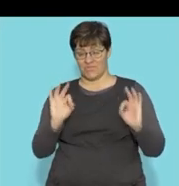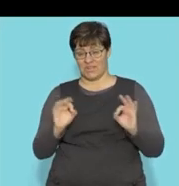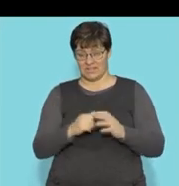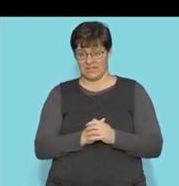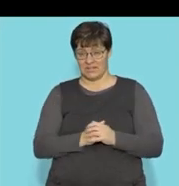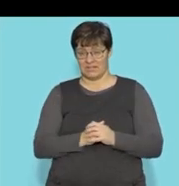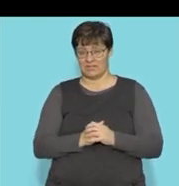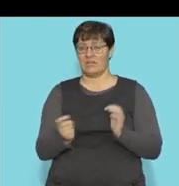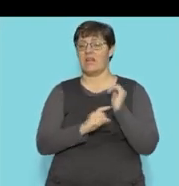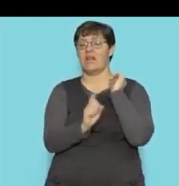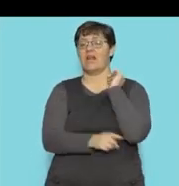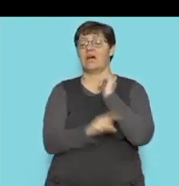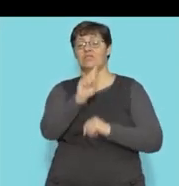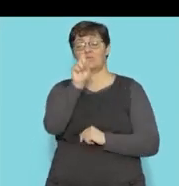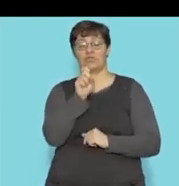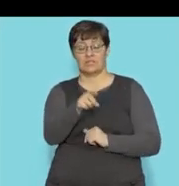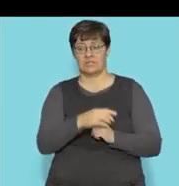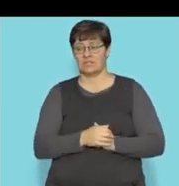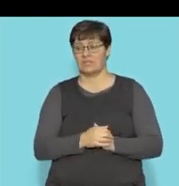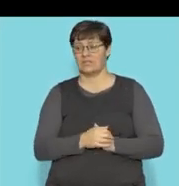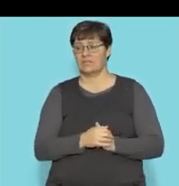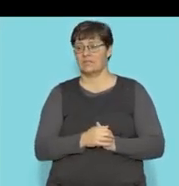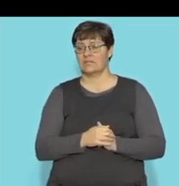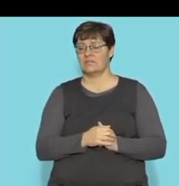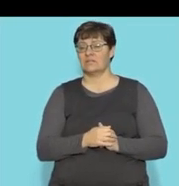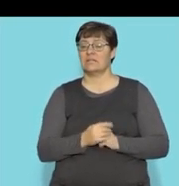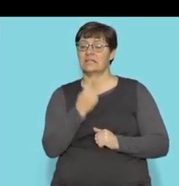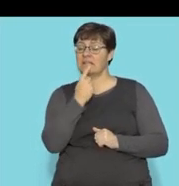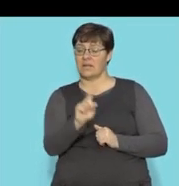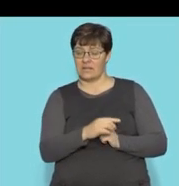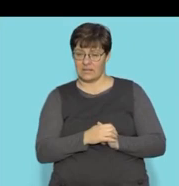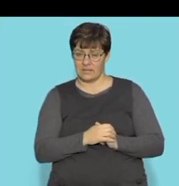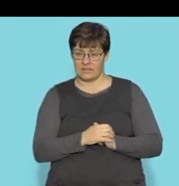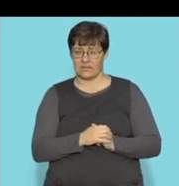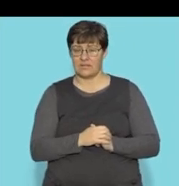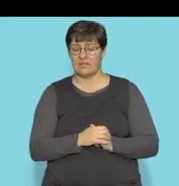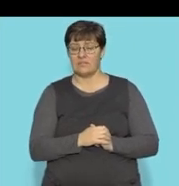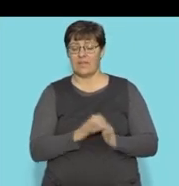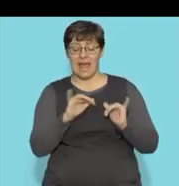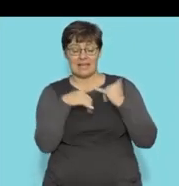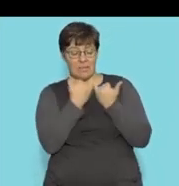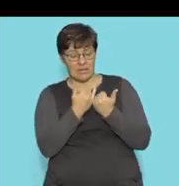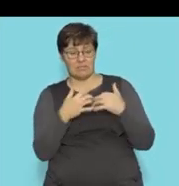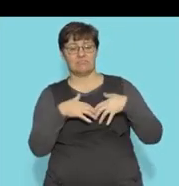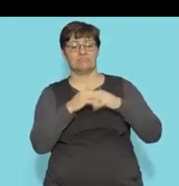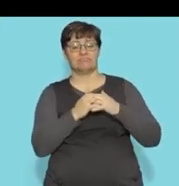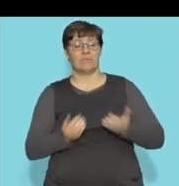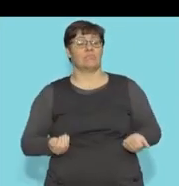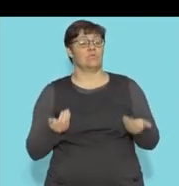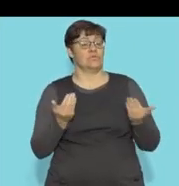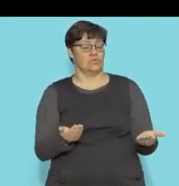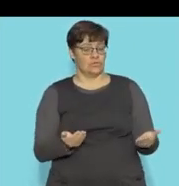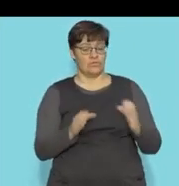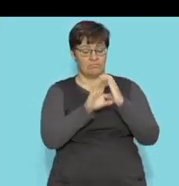Great, everyone. Now the last question for this section is saying that the company produces the